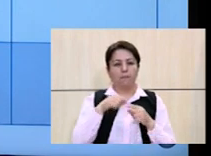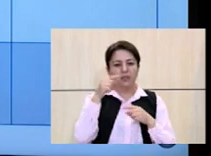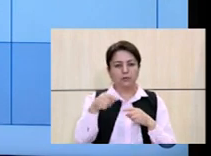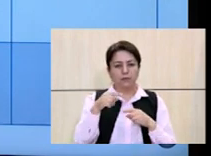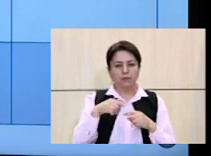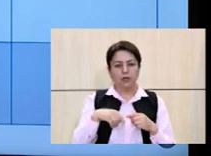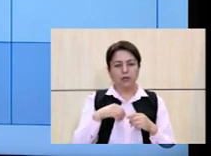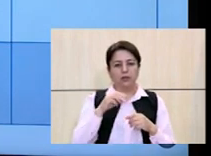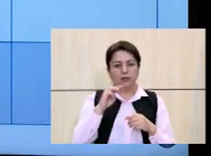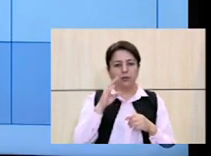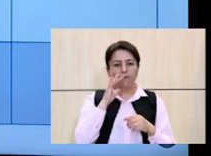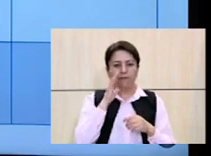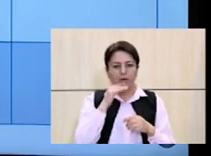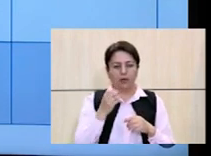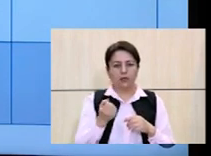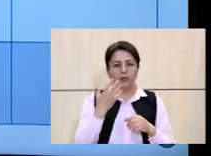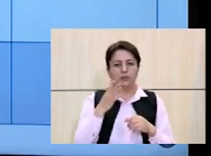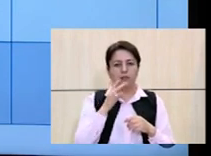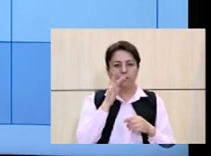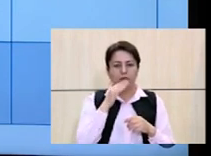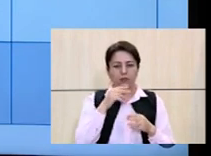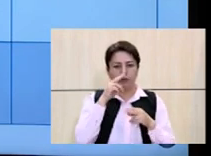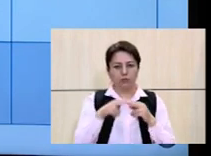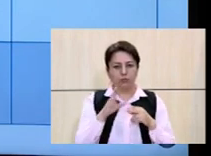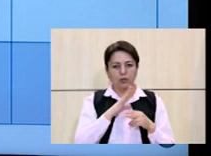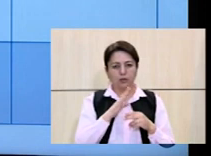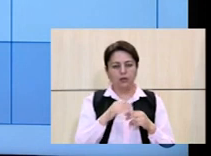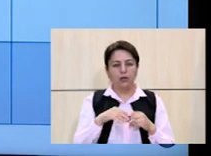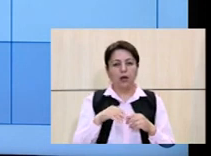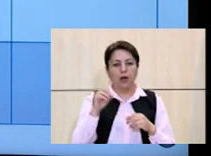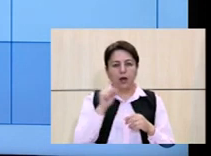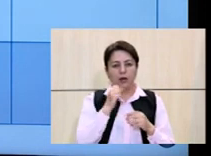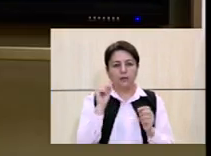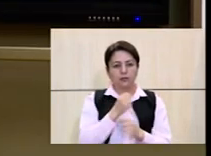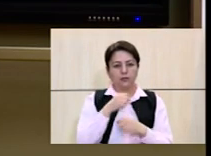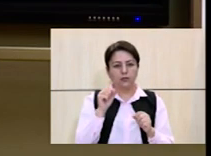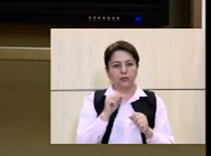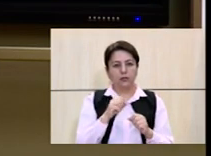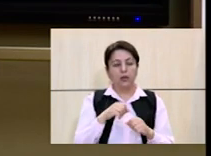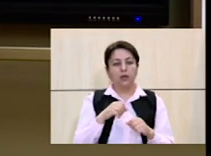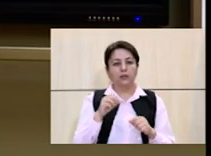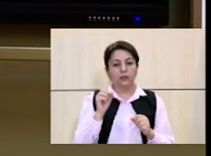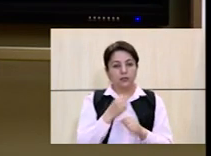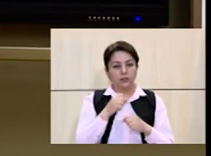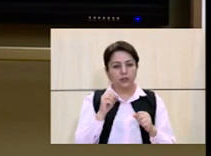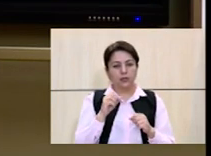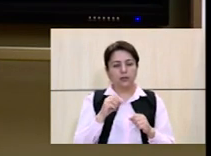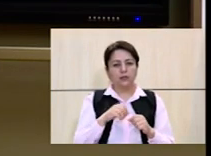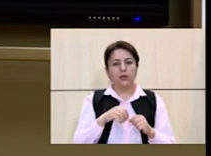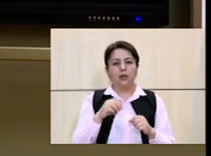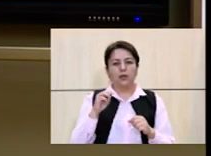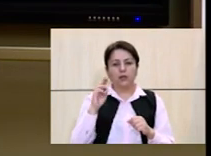T, vaqt, qancha vaqt ichida pastga tushgani, A tezlanish, tezlik hamda kinetik